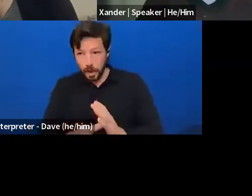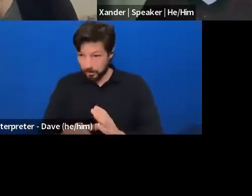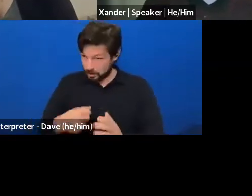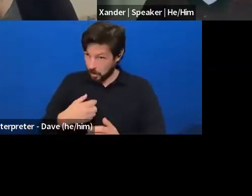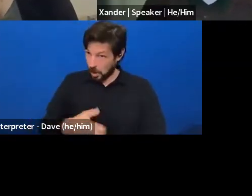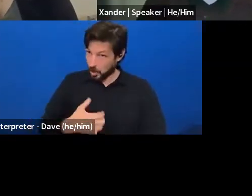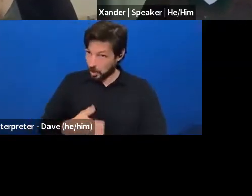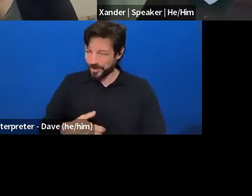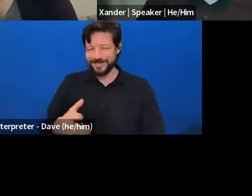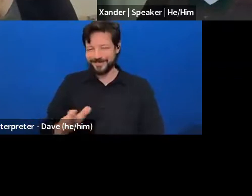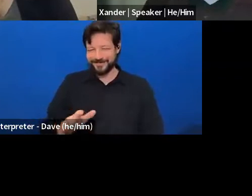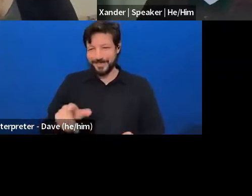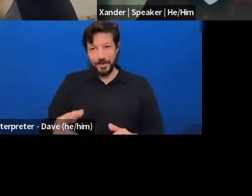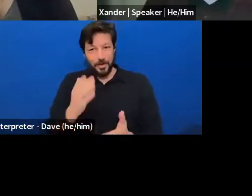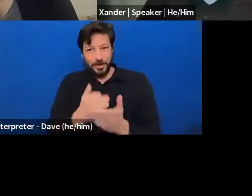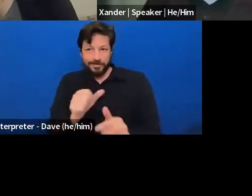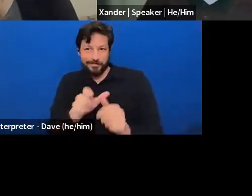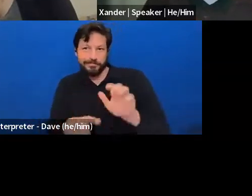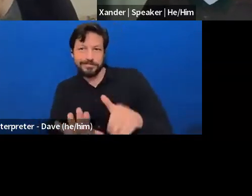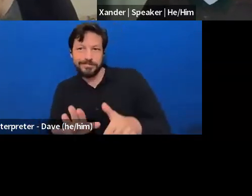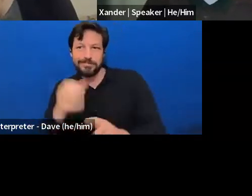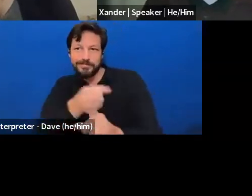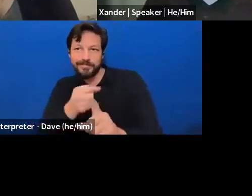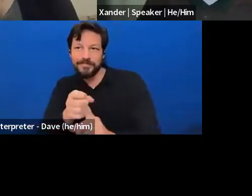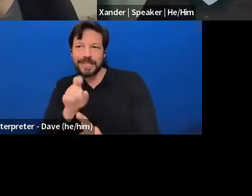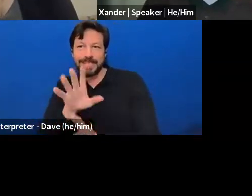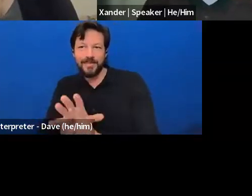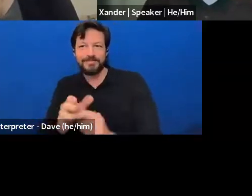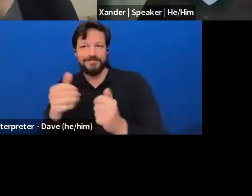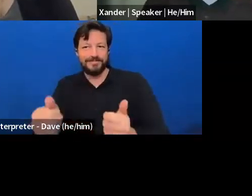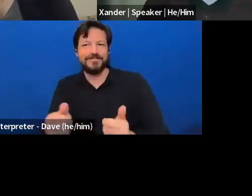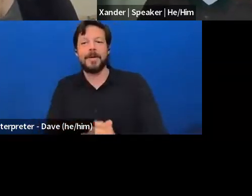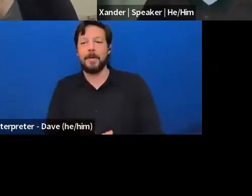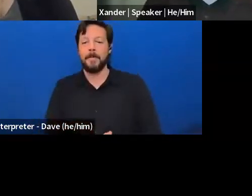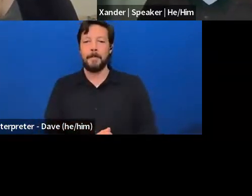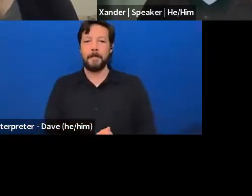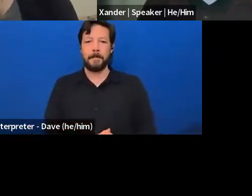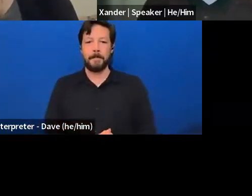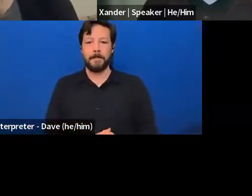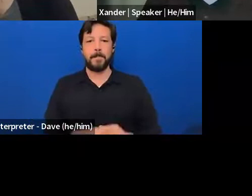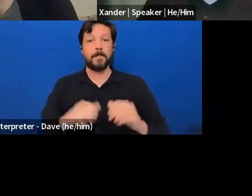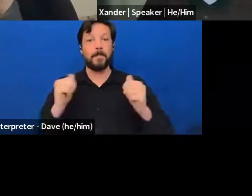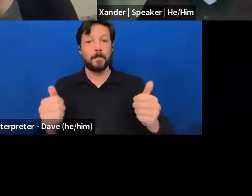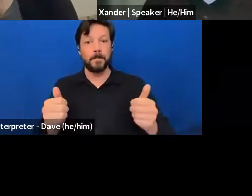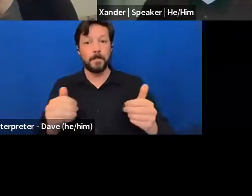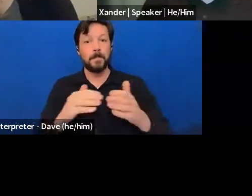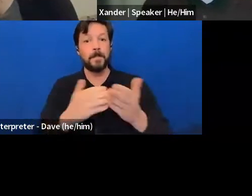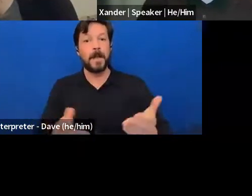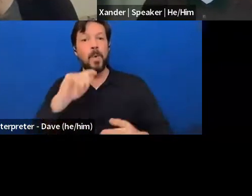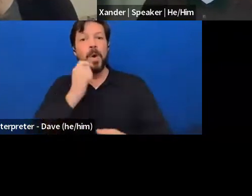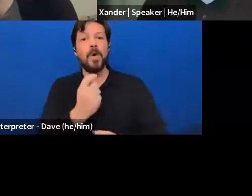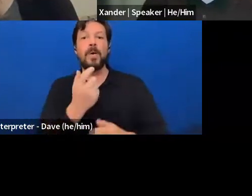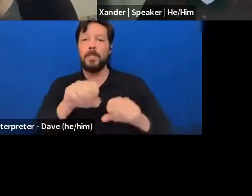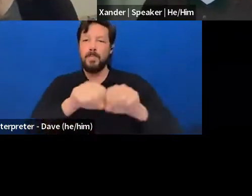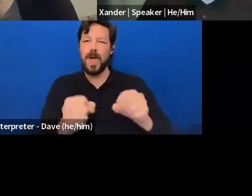So very happy that you're part of this process. We are going to take a 5-minute